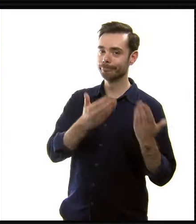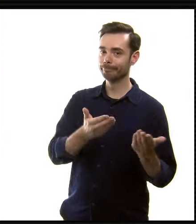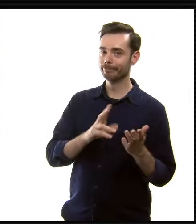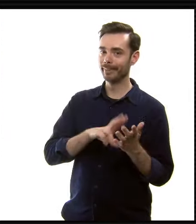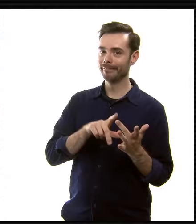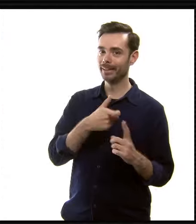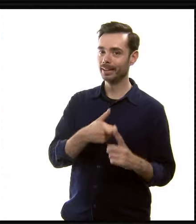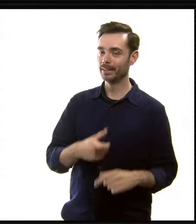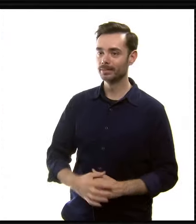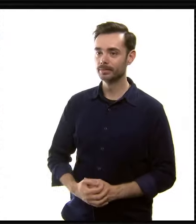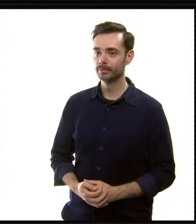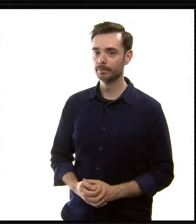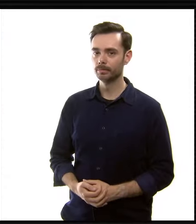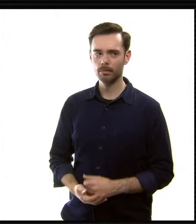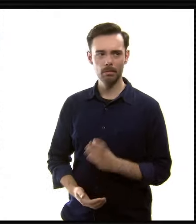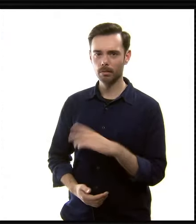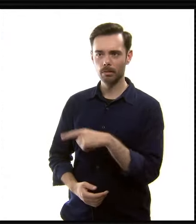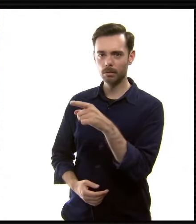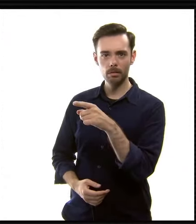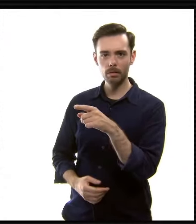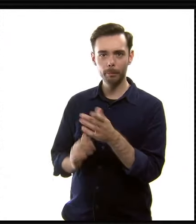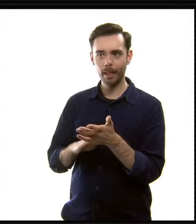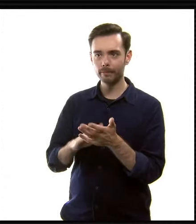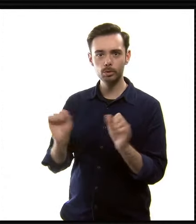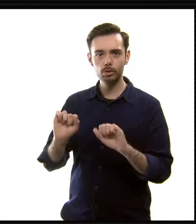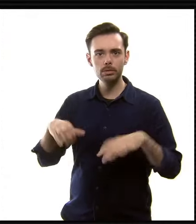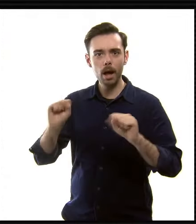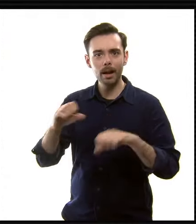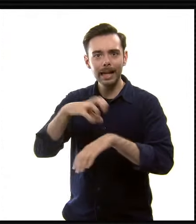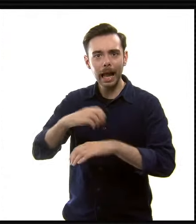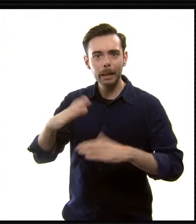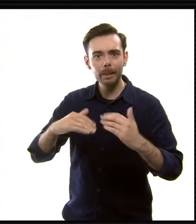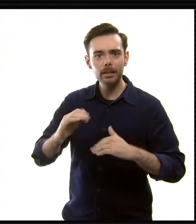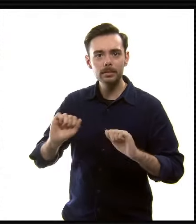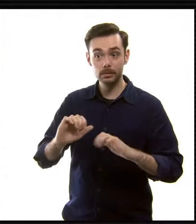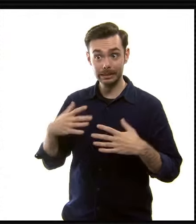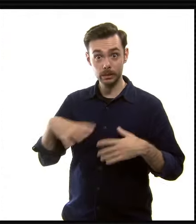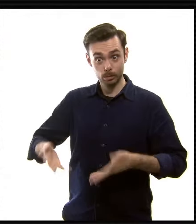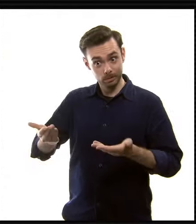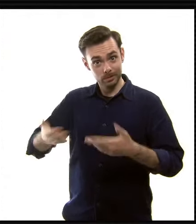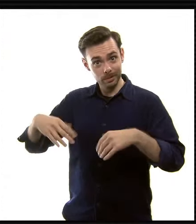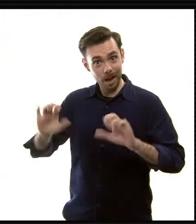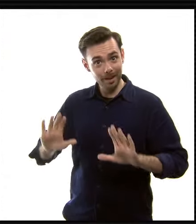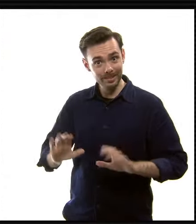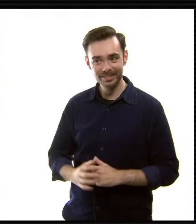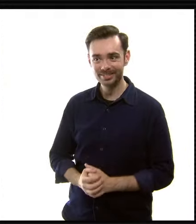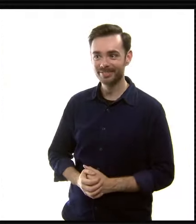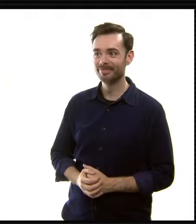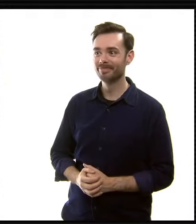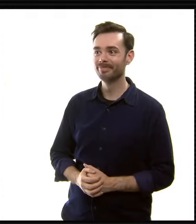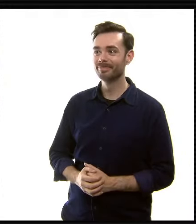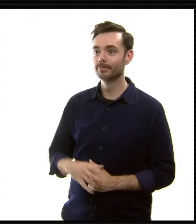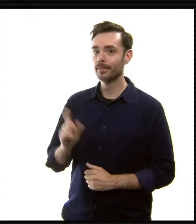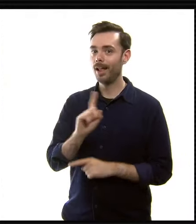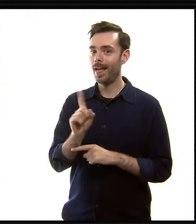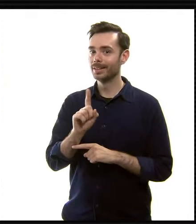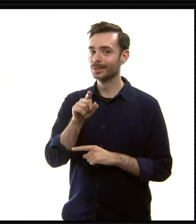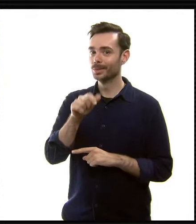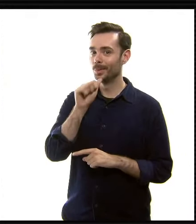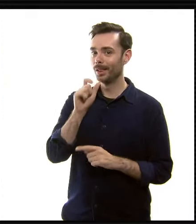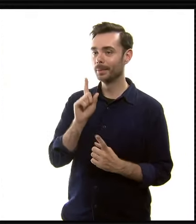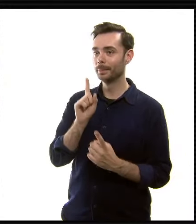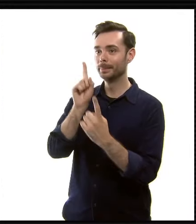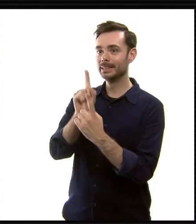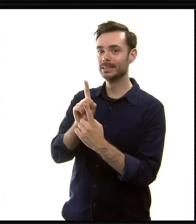Melvin hasn't started the Duplo cake? No, he needs to get going. Coming up, you will get to meet a genuine star taking part in a unique